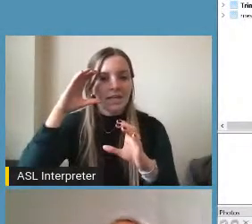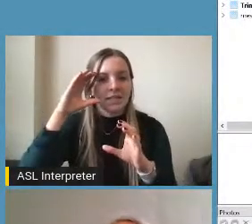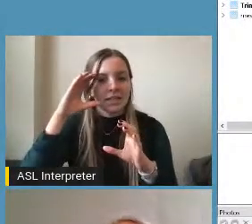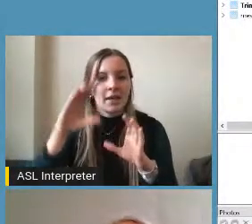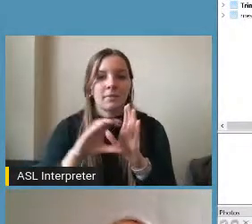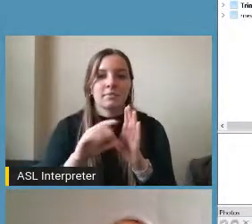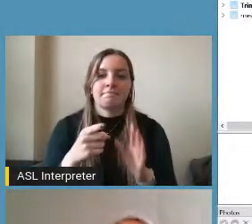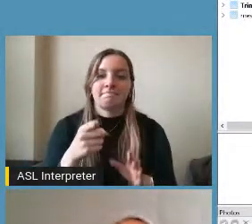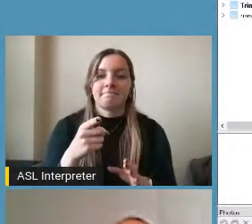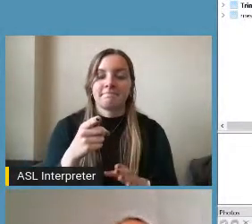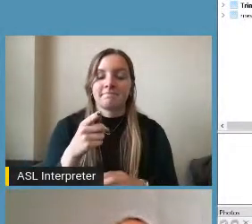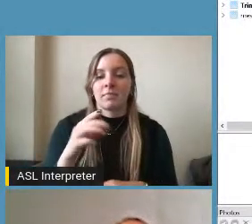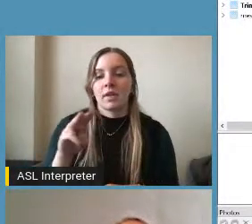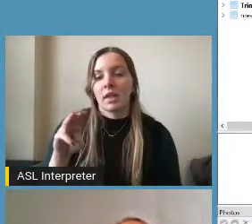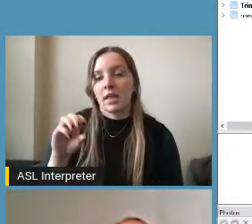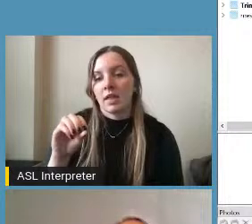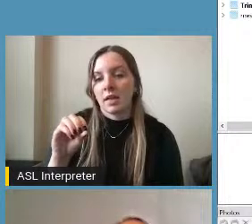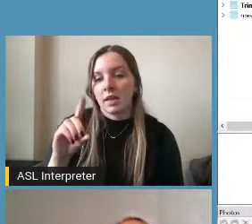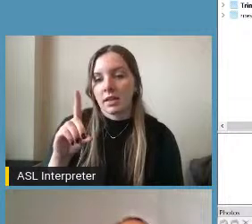is a